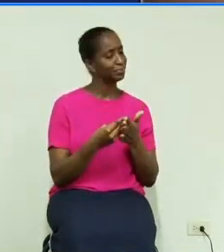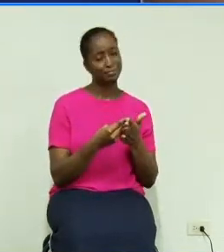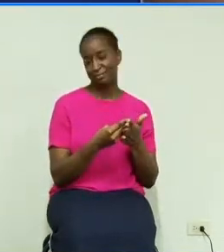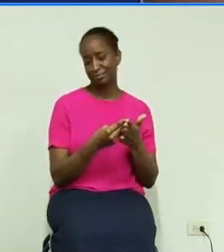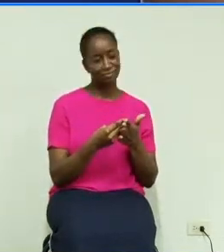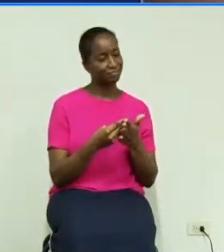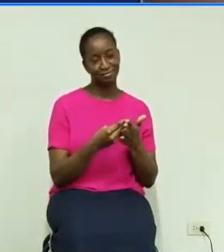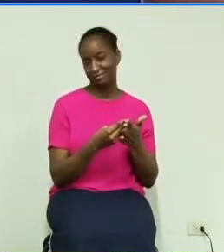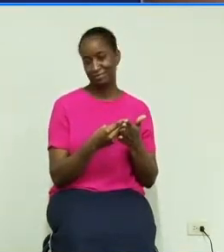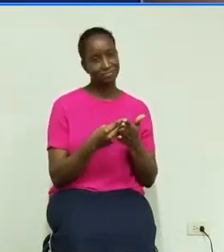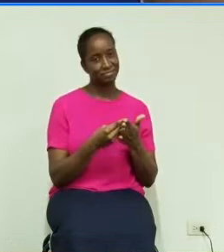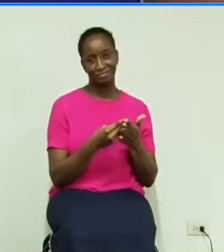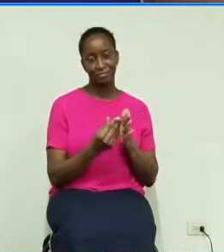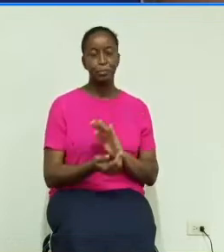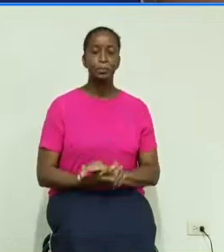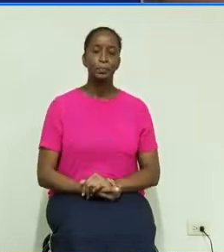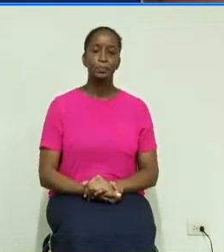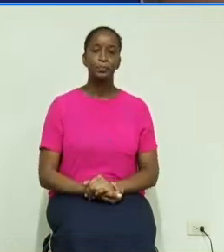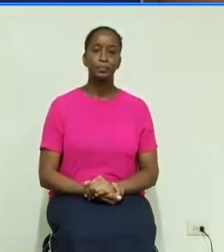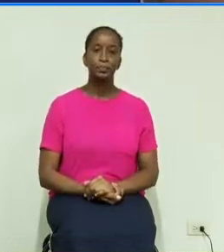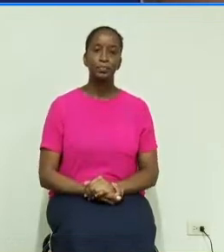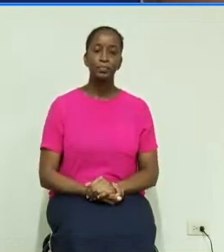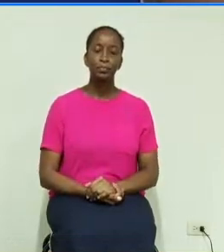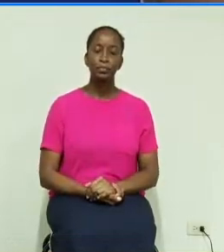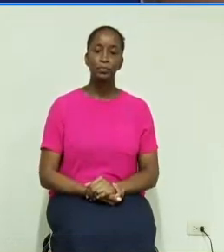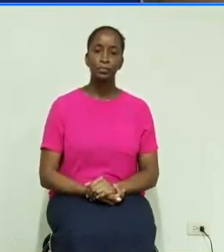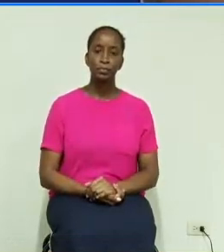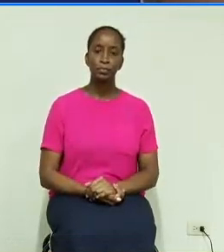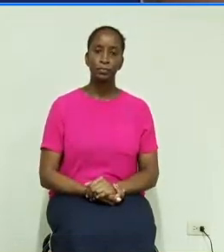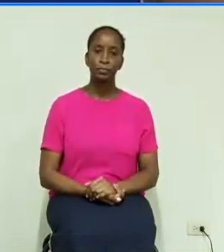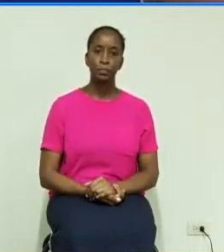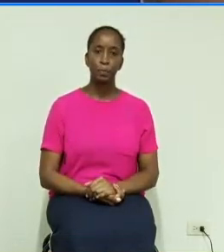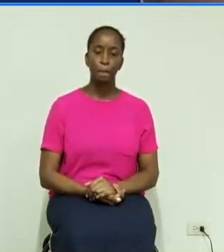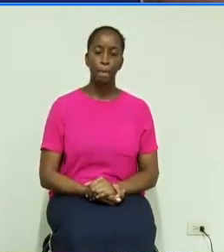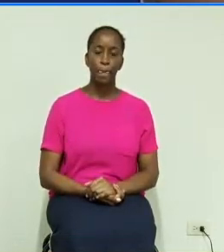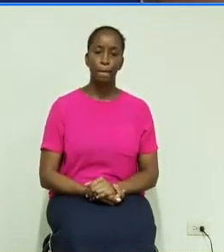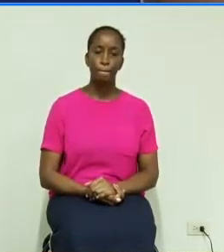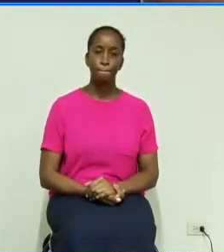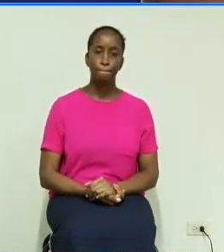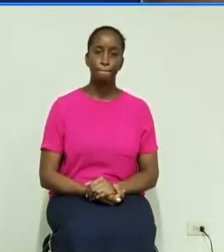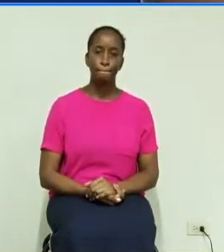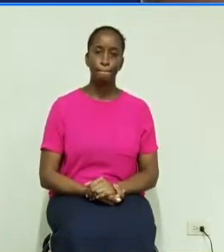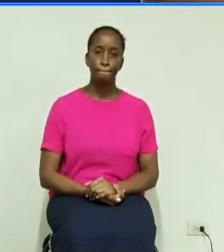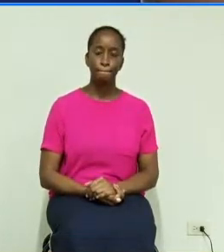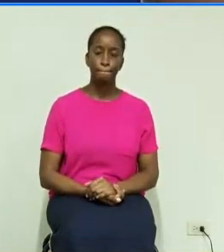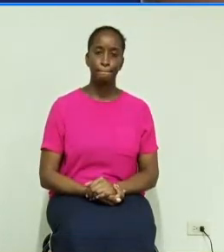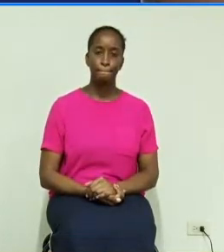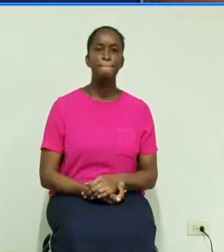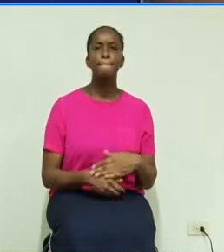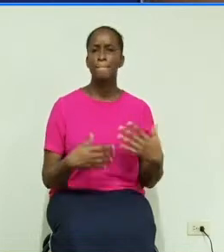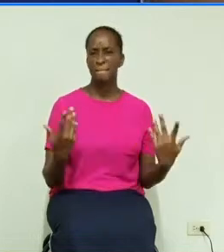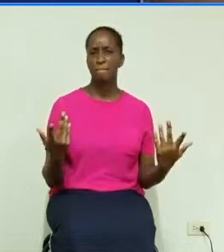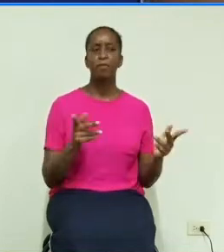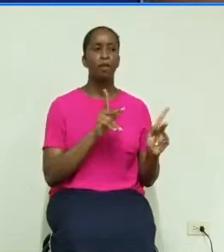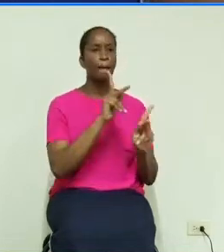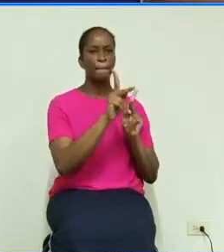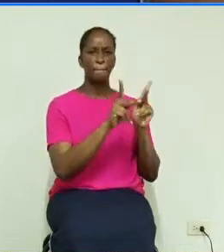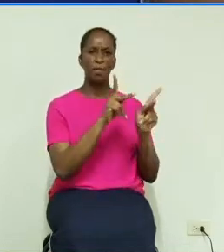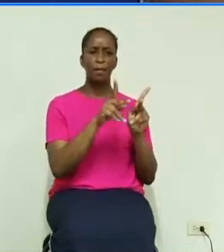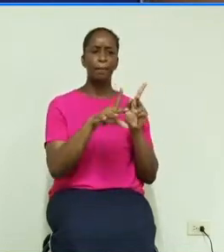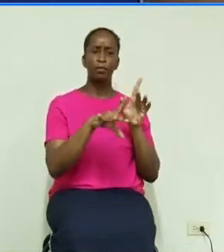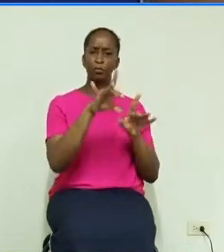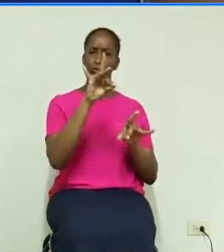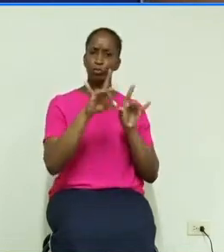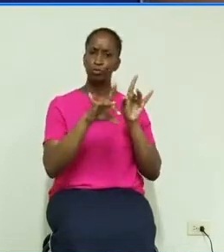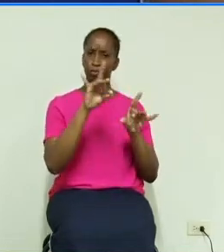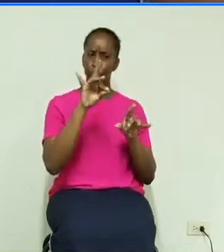one of the other things I should have said is I think one of the other things, when you bring in people, you also need to provide them with the tools and resources. And I believe that our